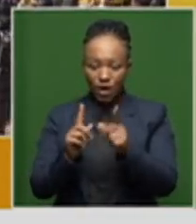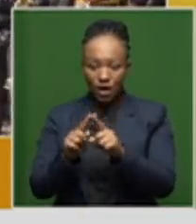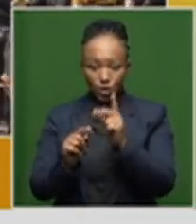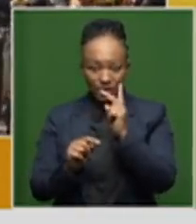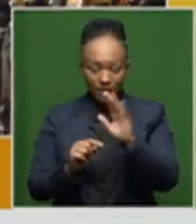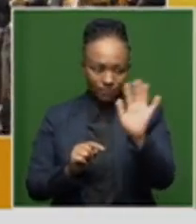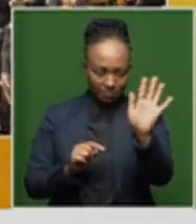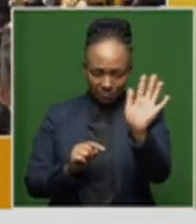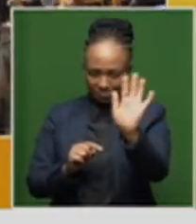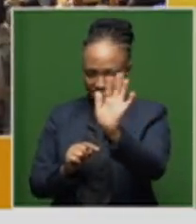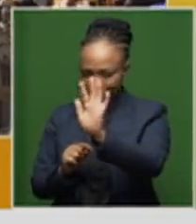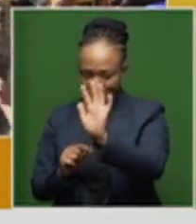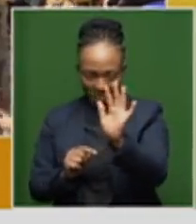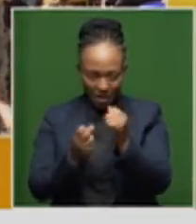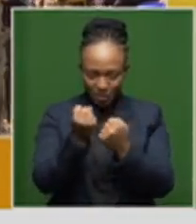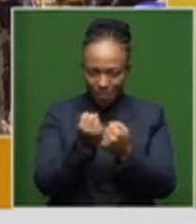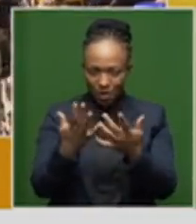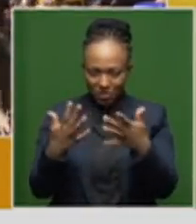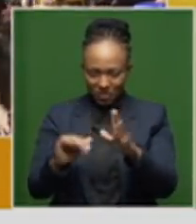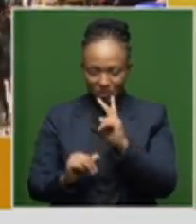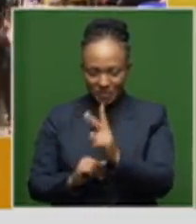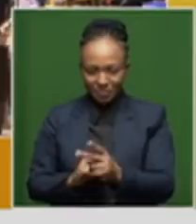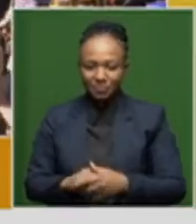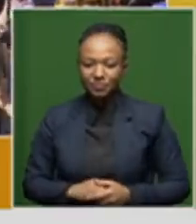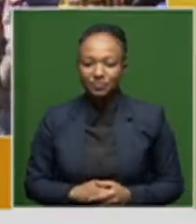waving to his supporters.